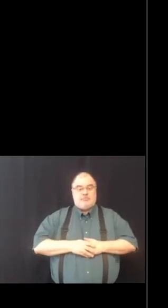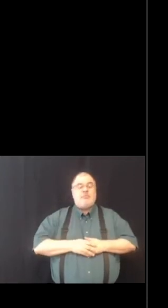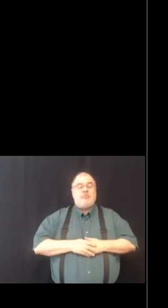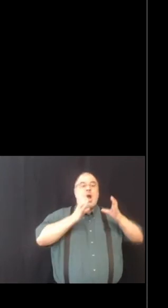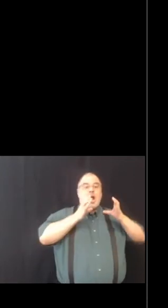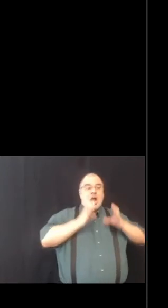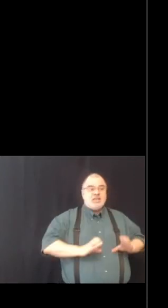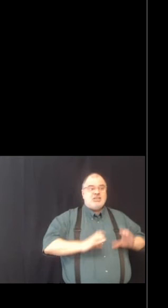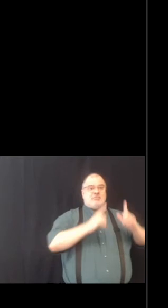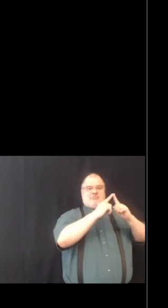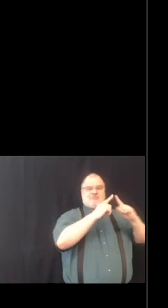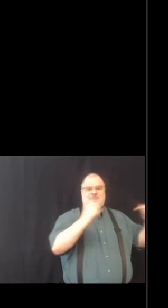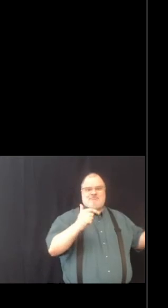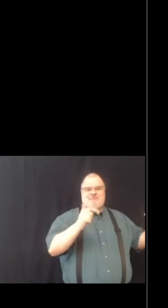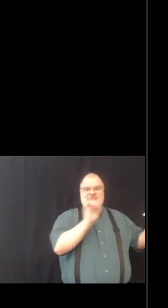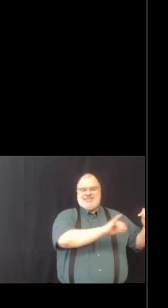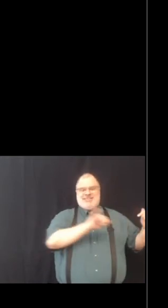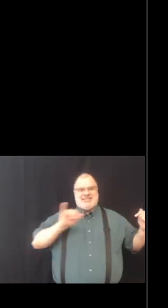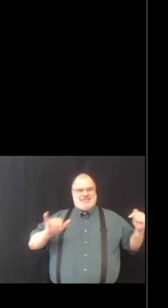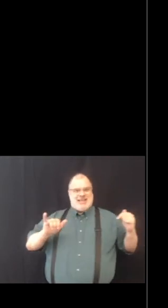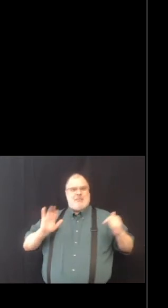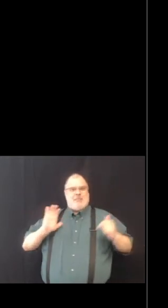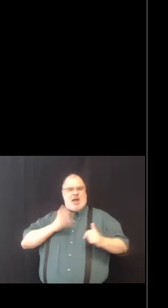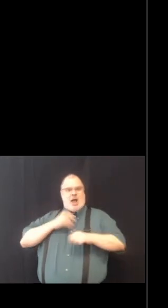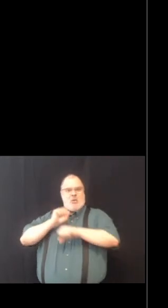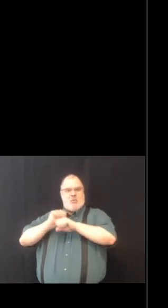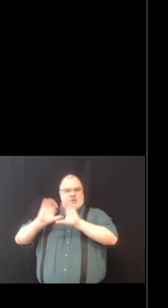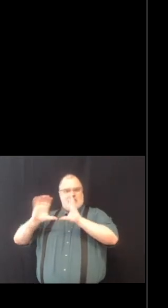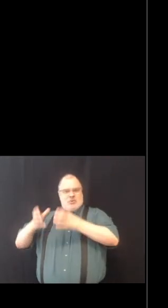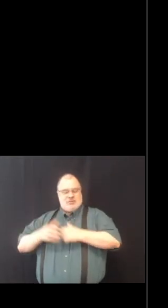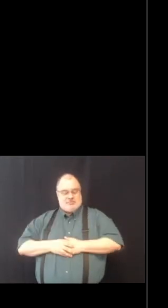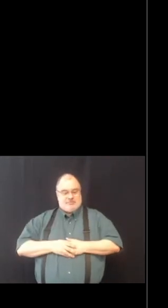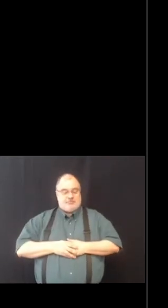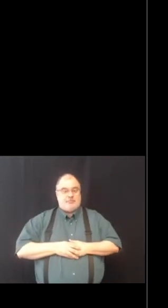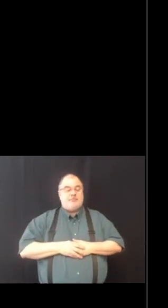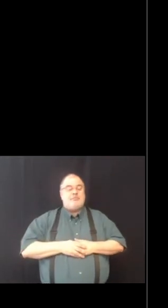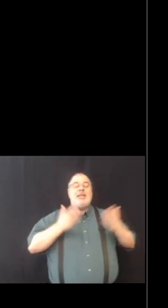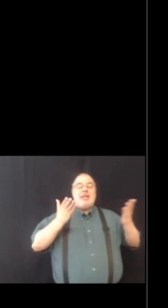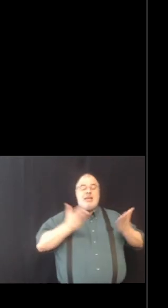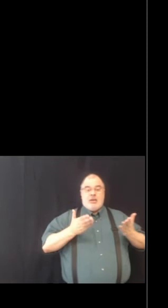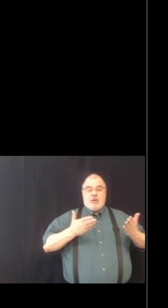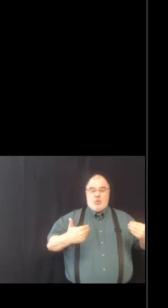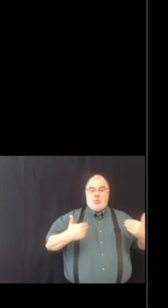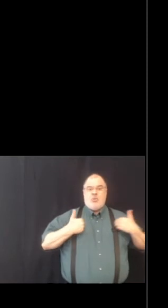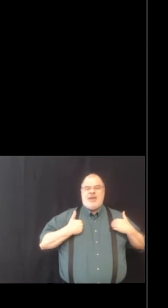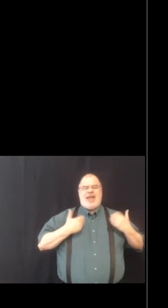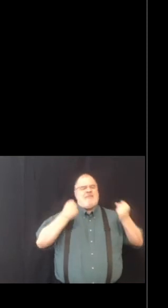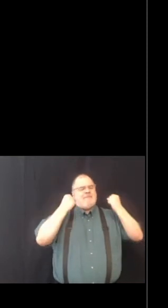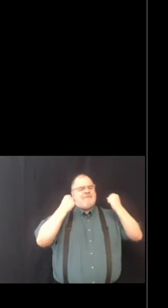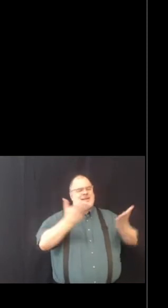varied as our workforce is, if not more. That's why here at Lee County, We pride ourselves in all of our